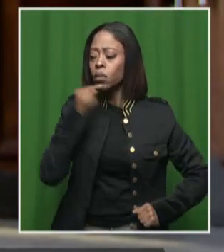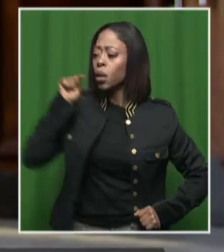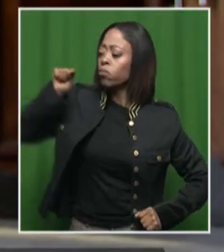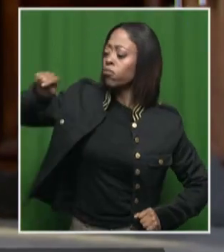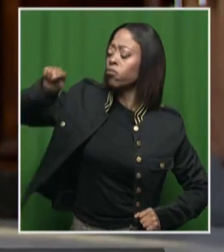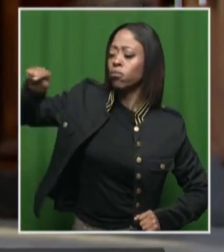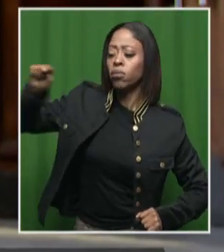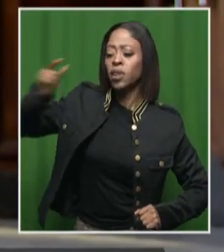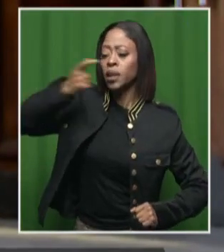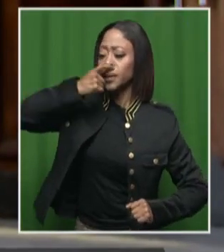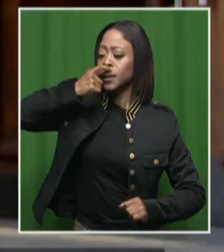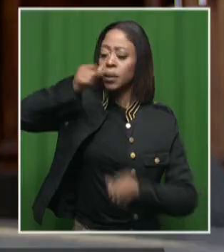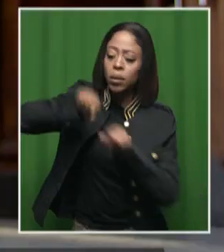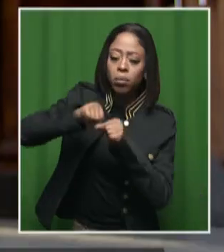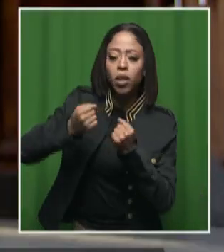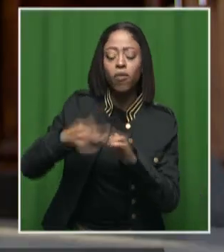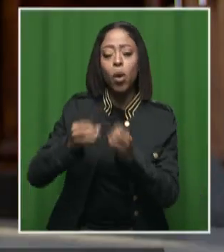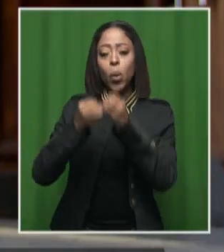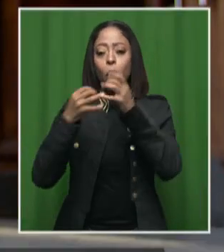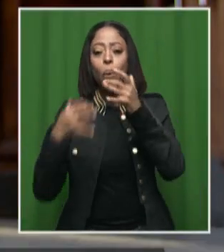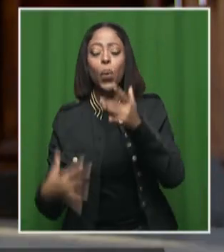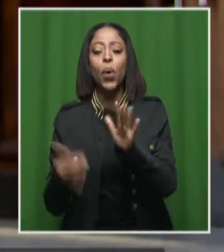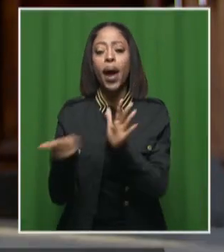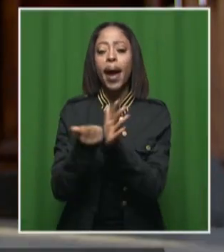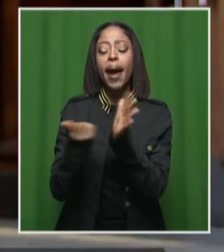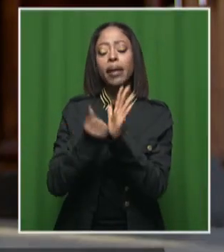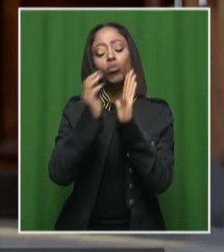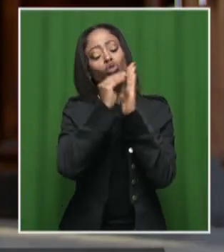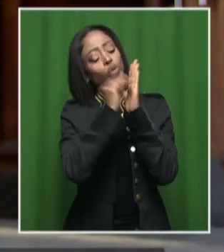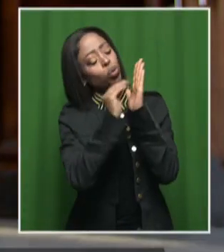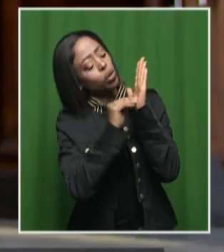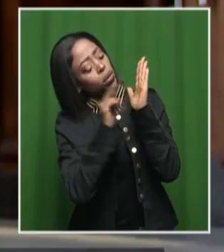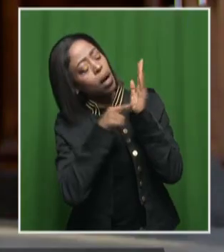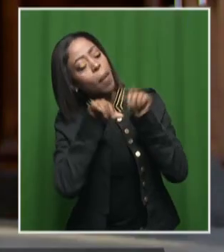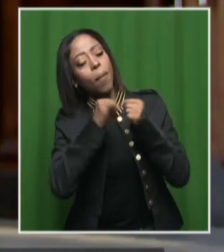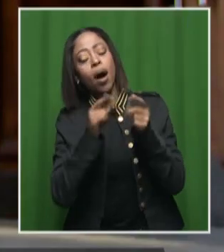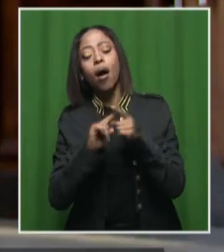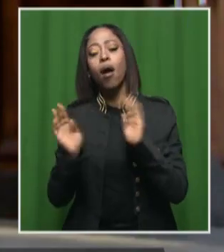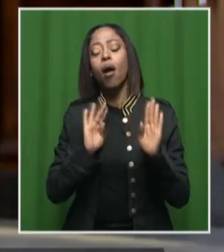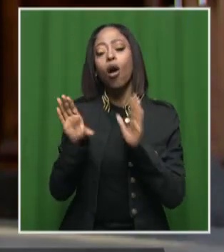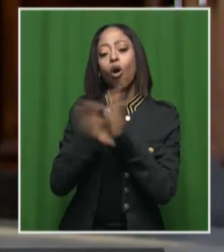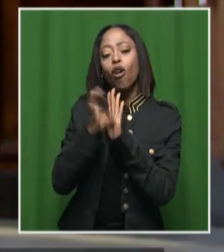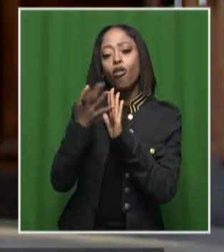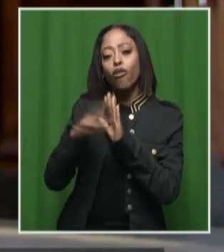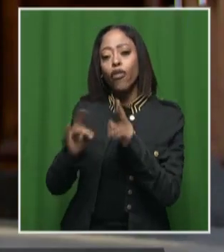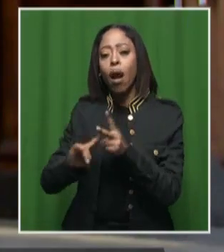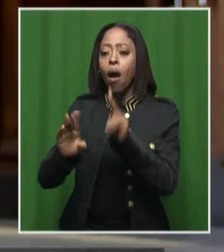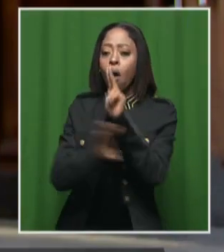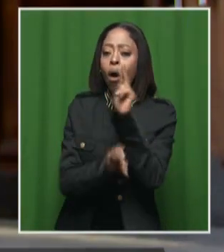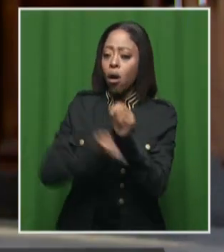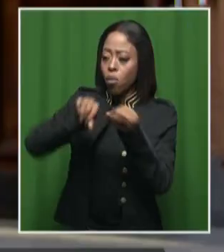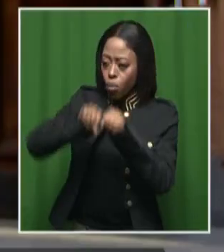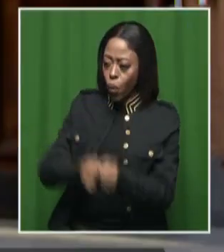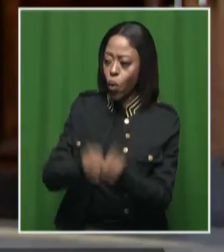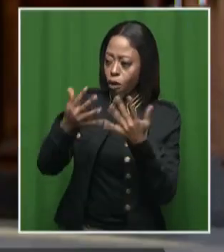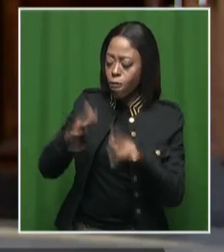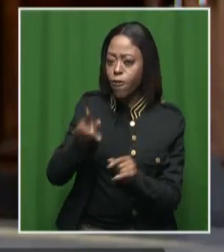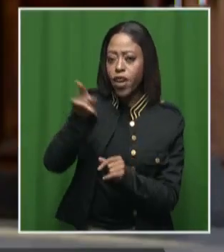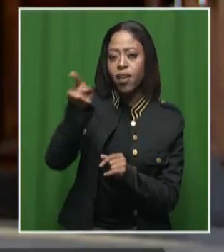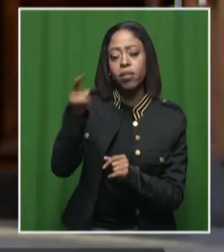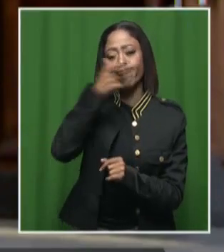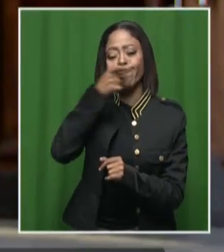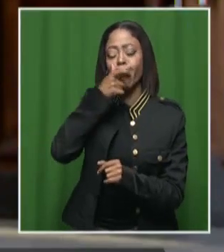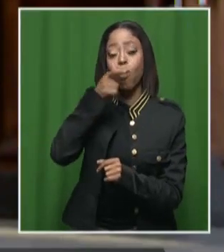that he had violated multiple provisions of the Electoral Act, the Electoral Code, and of course the Constitution, arguing or